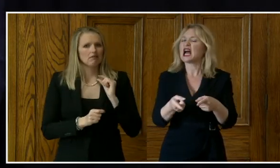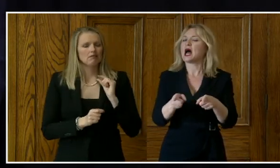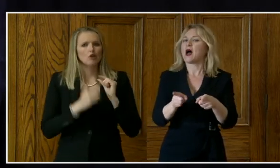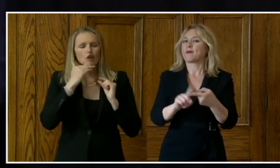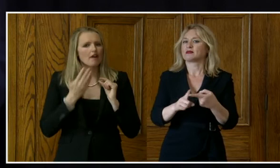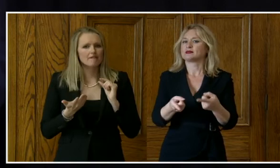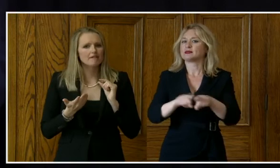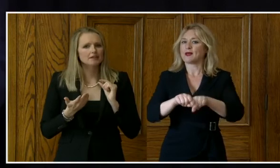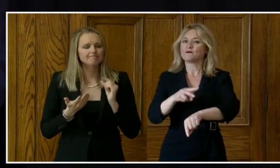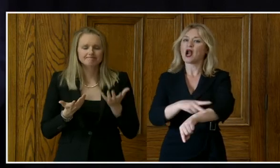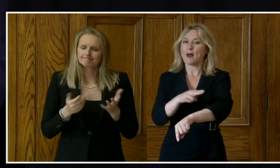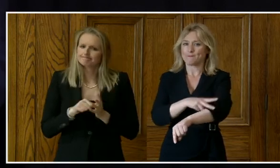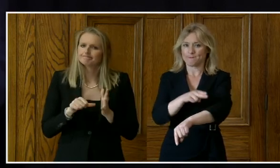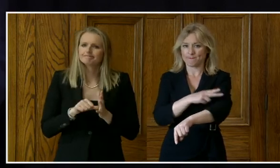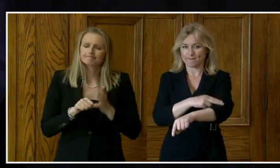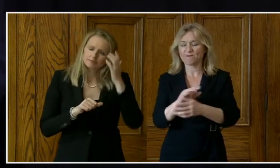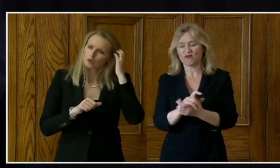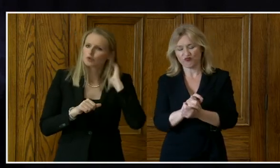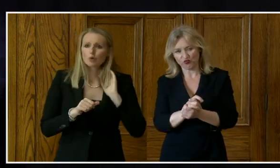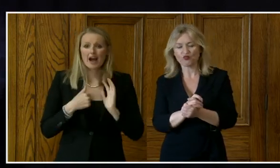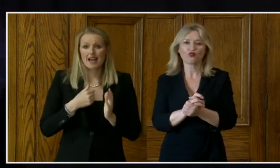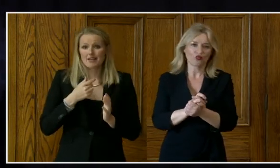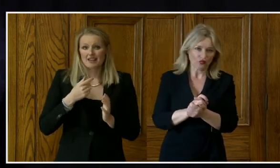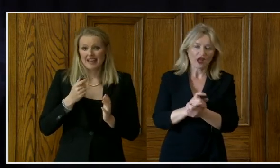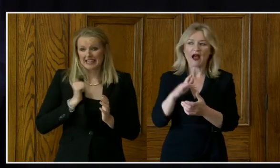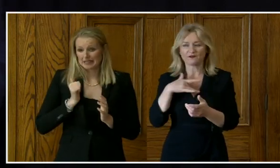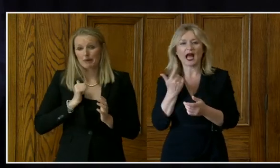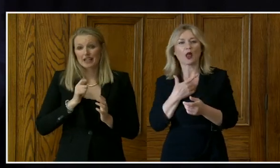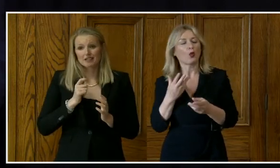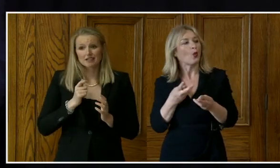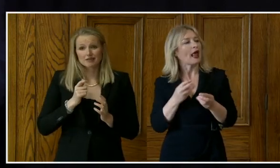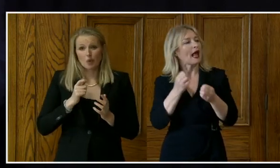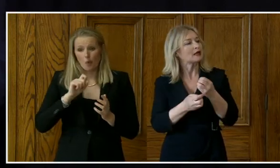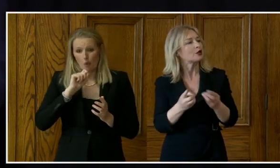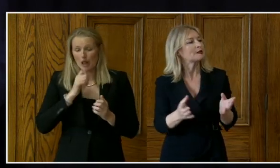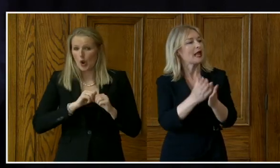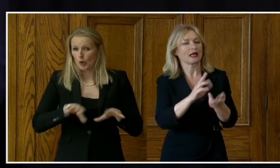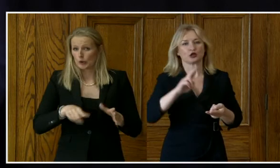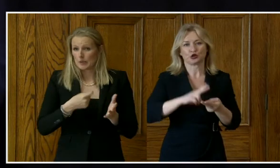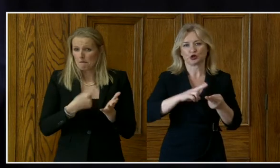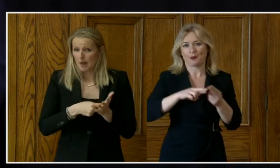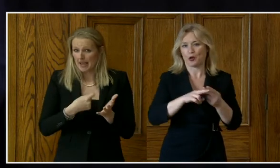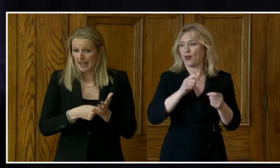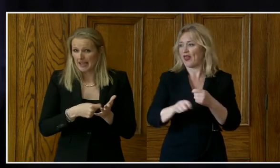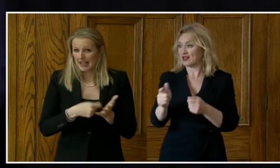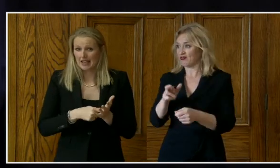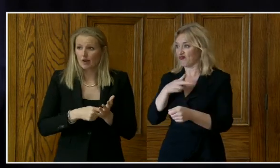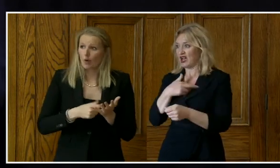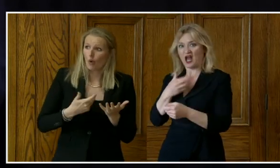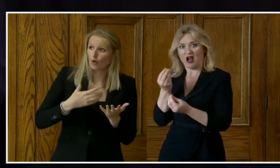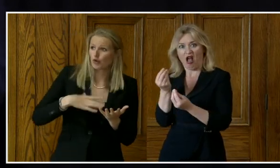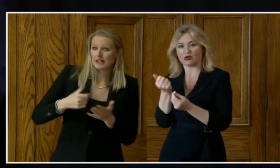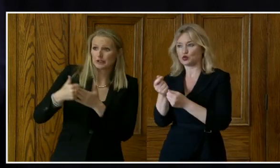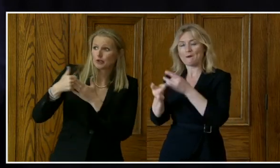that contraction take place, and I would expect that to be the case, unless there is some support comes forward